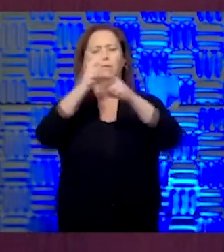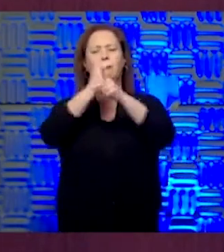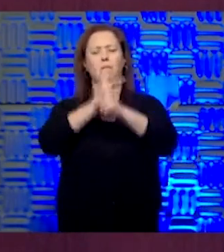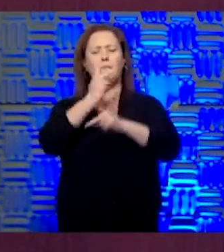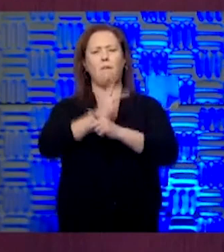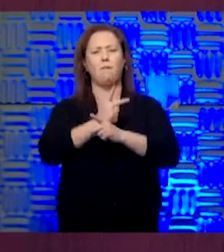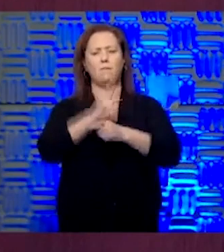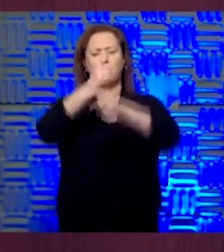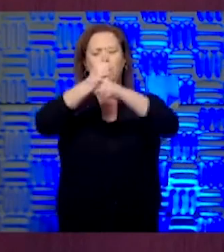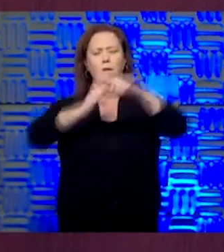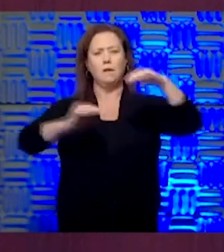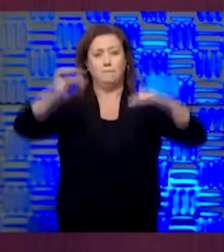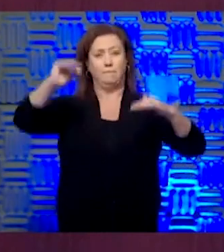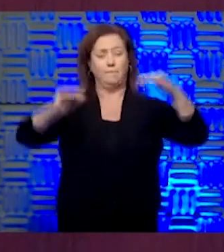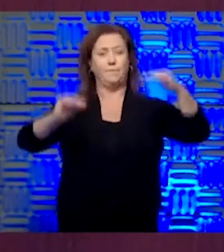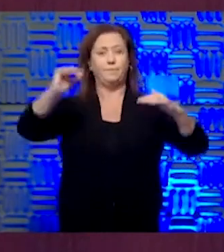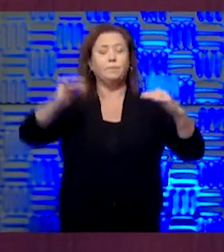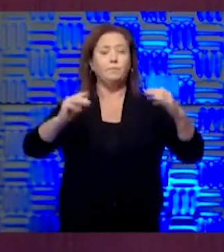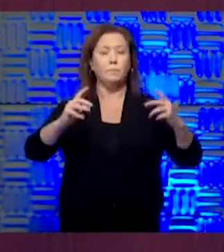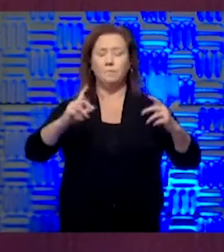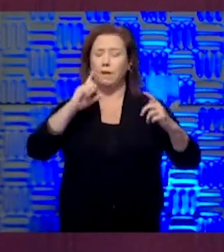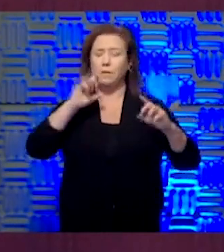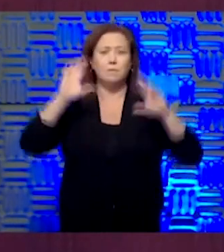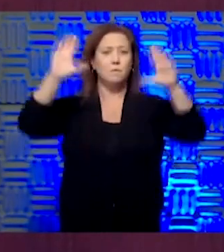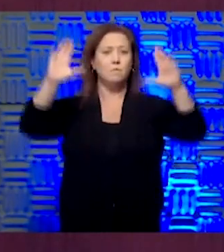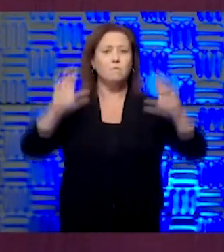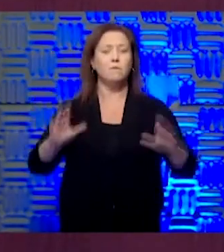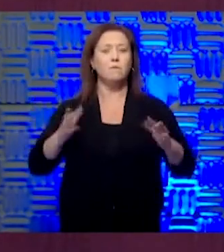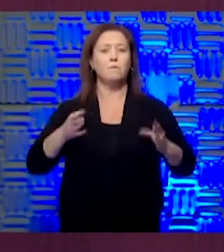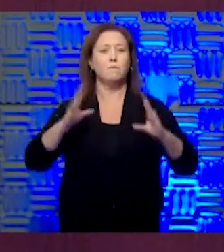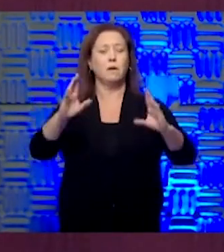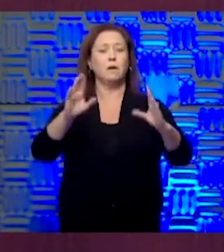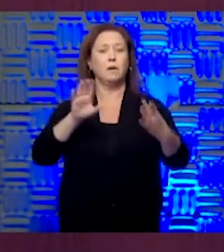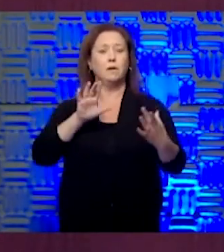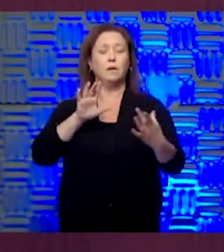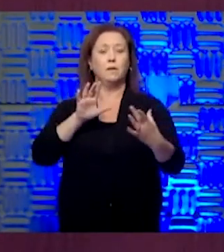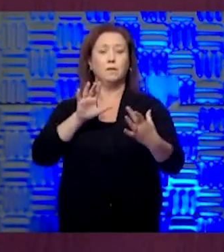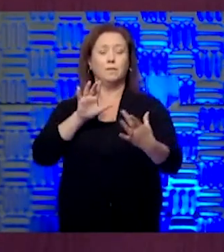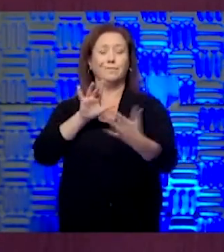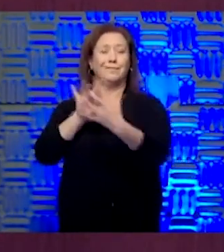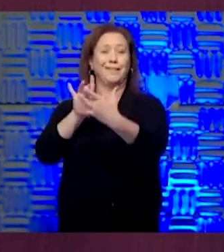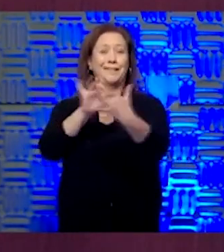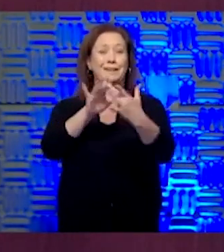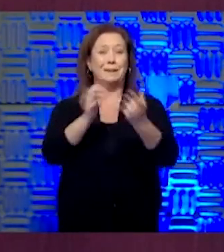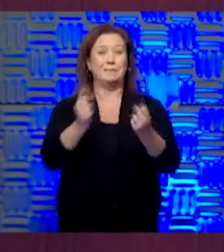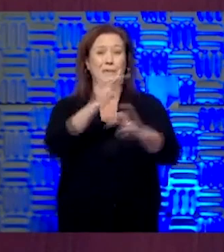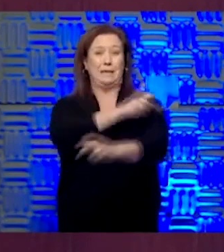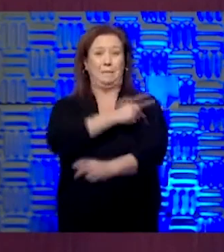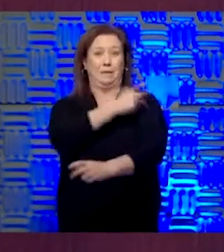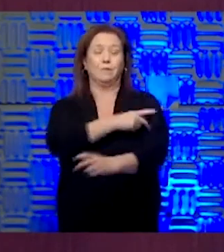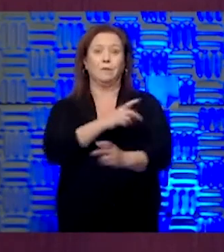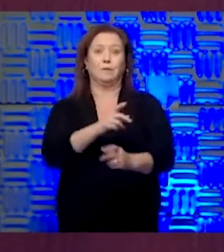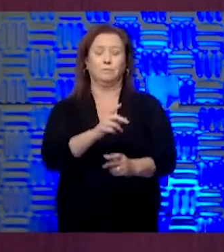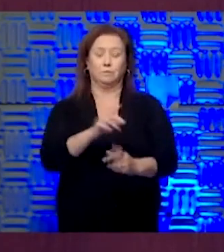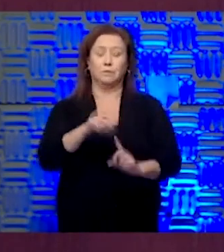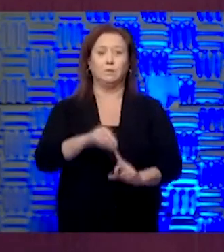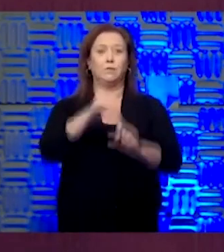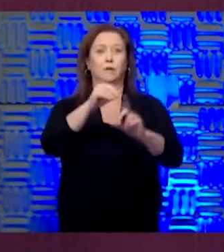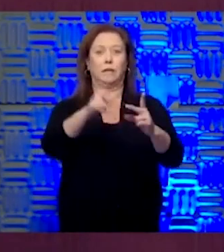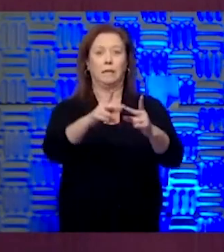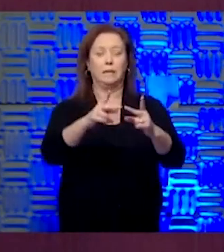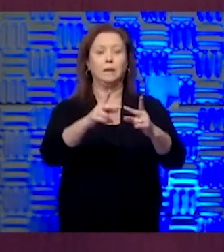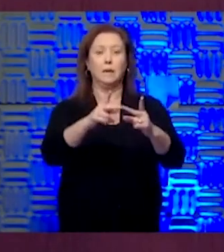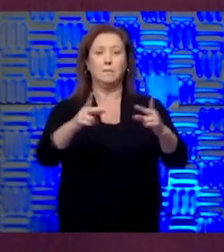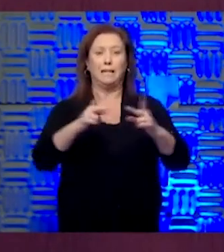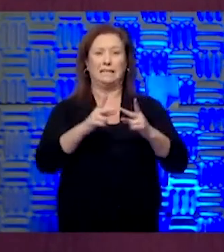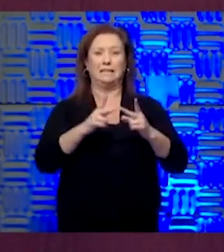that. But over time, I think it's going to be a great way to reach as many patients as possible in places that we've really struggled to get patients to come in